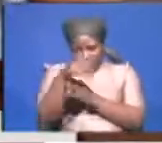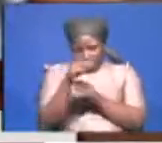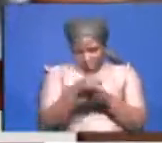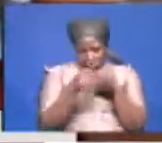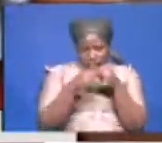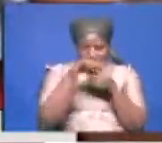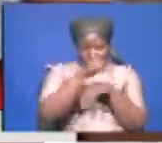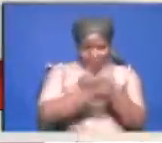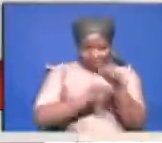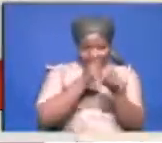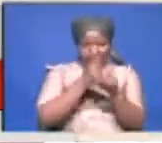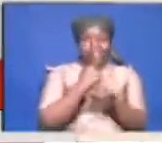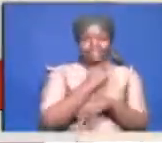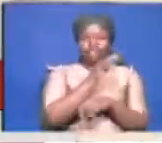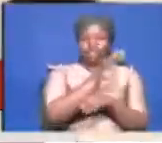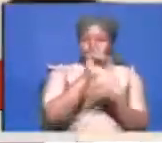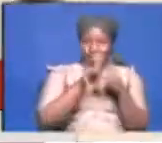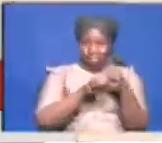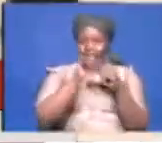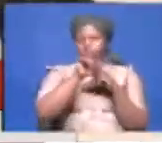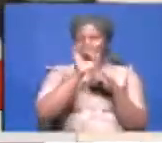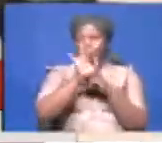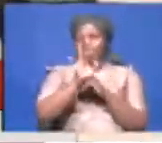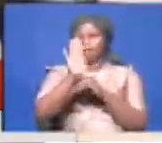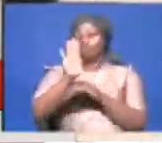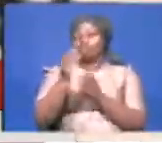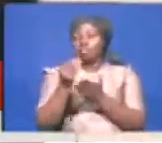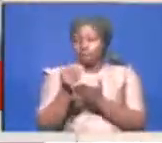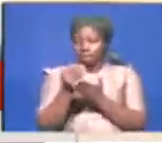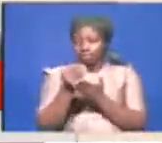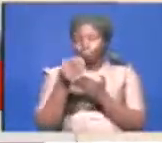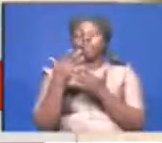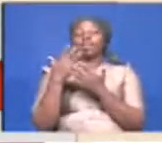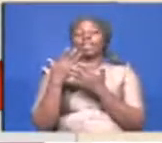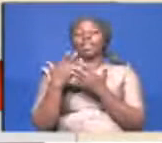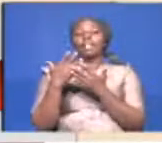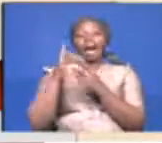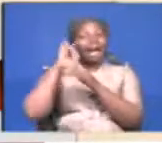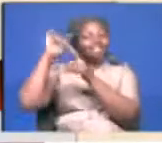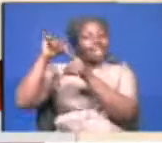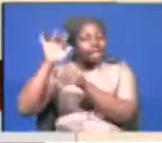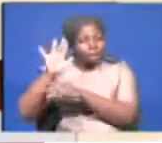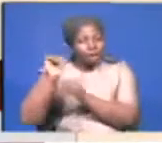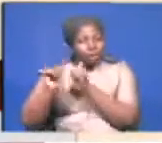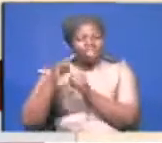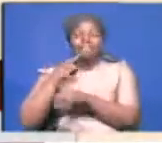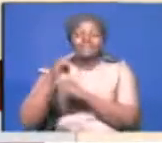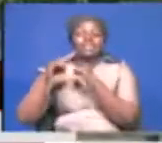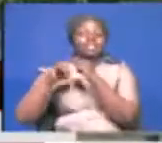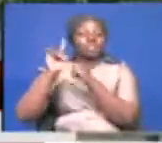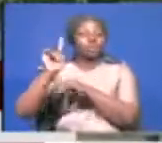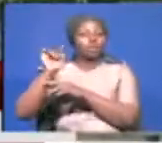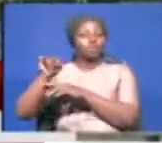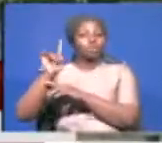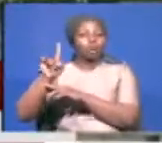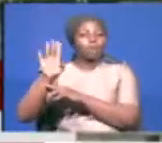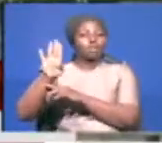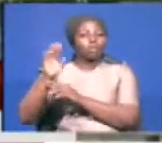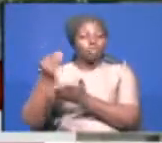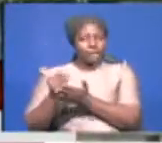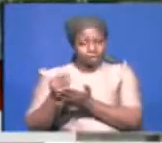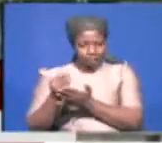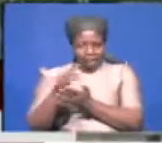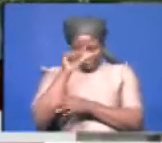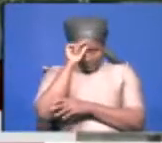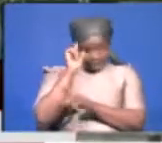at 146.3 billion shillings against a target of 161.1 billion shillings. The government is